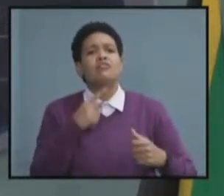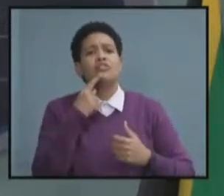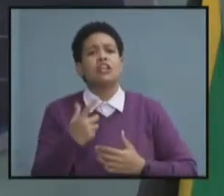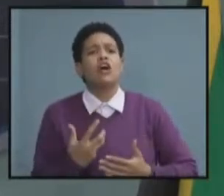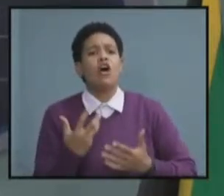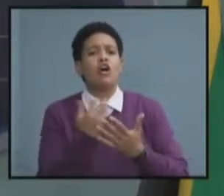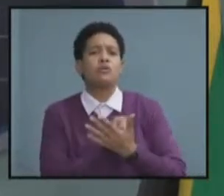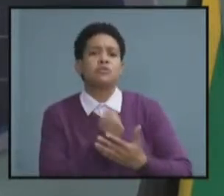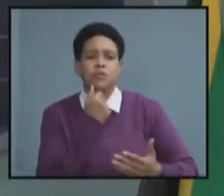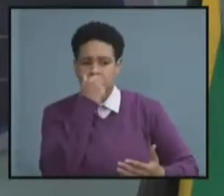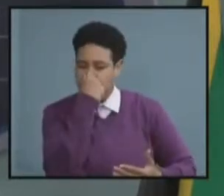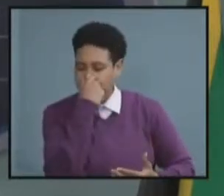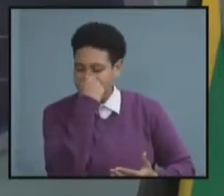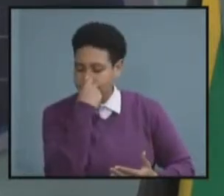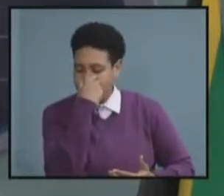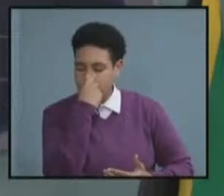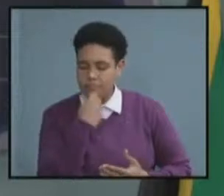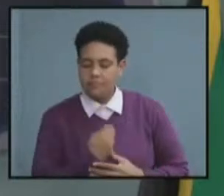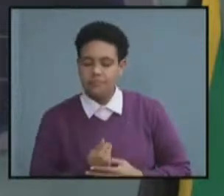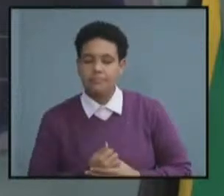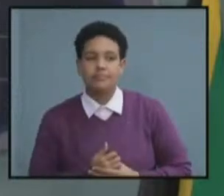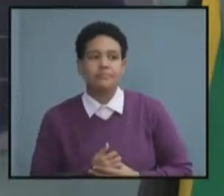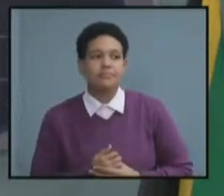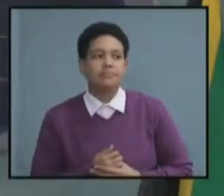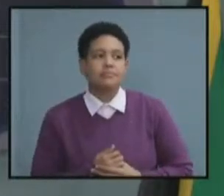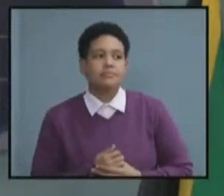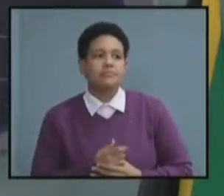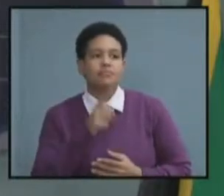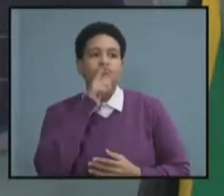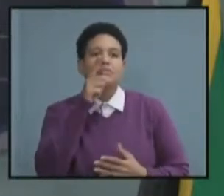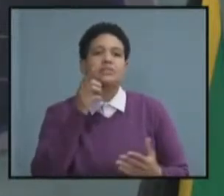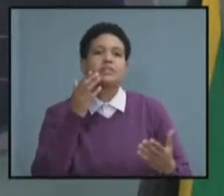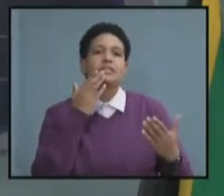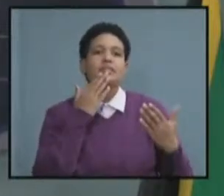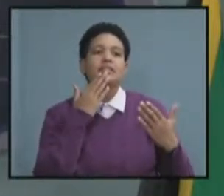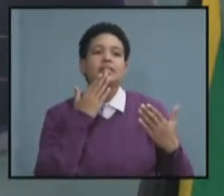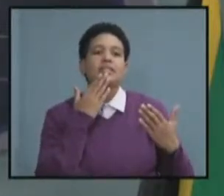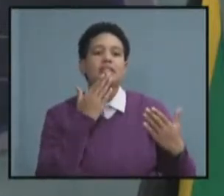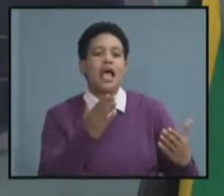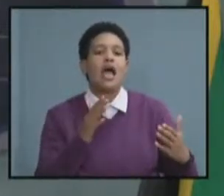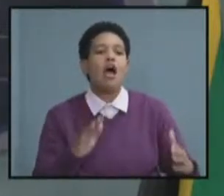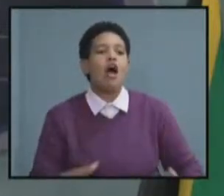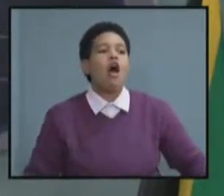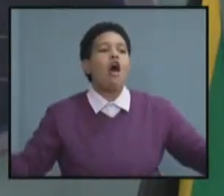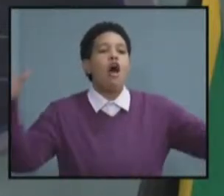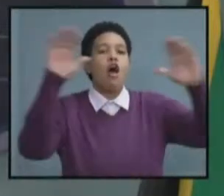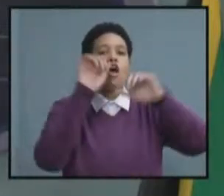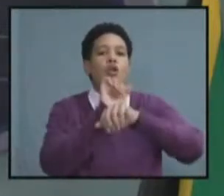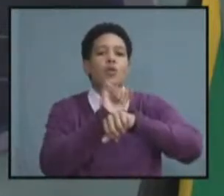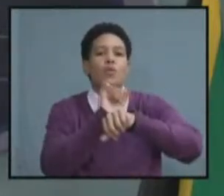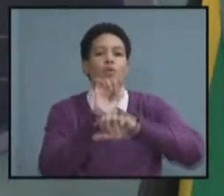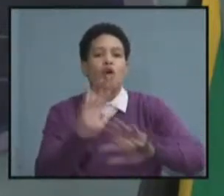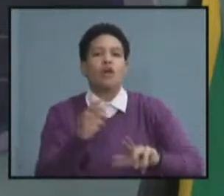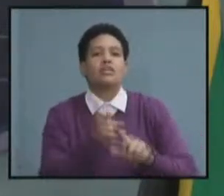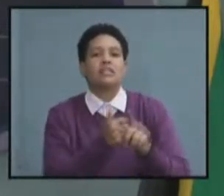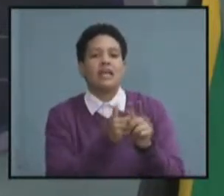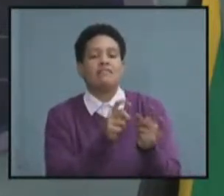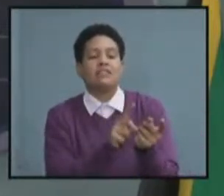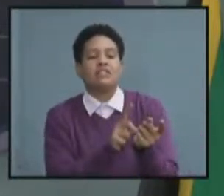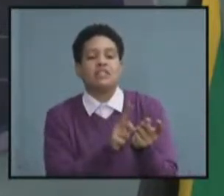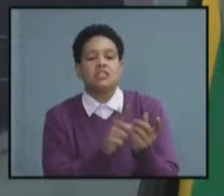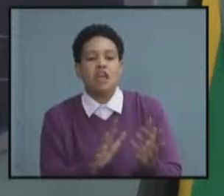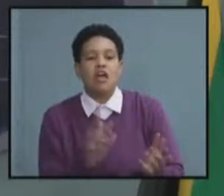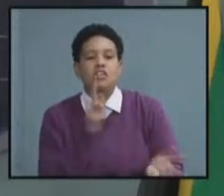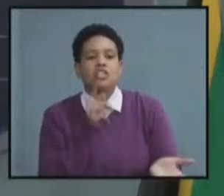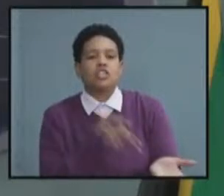opportunity to thank all the workers, the doctors,